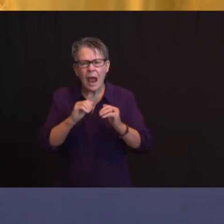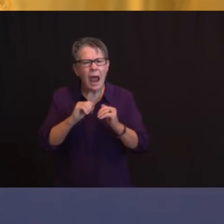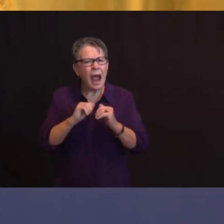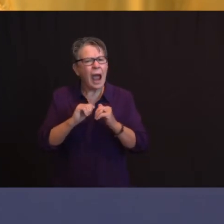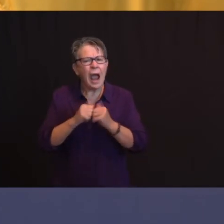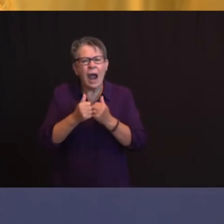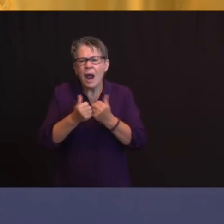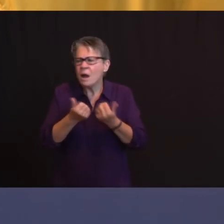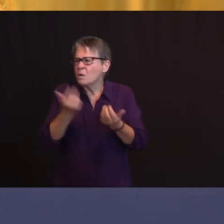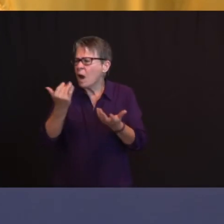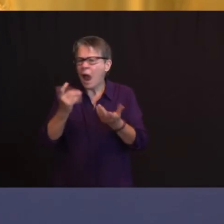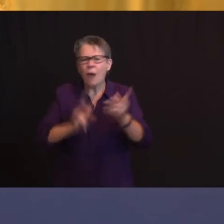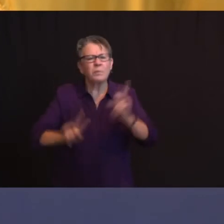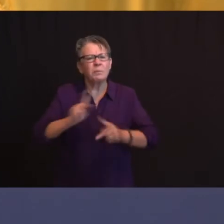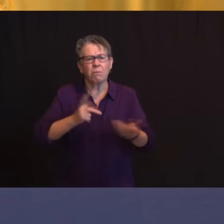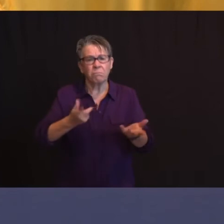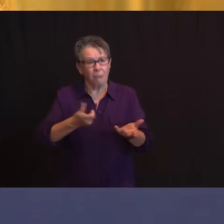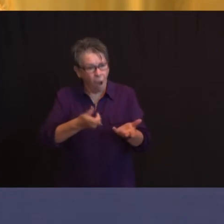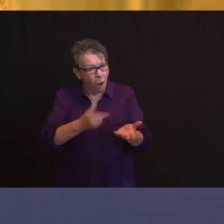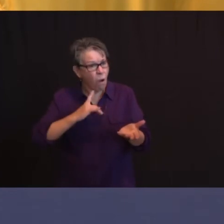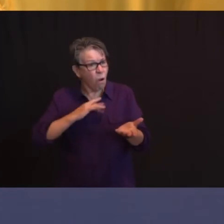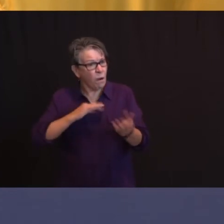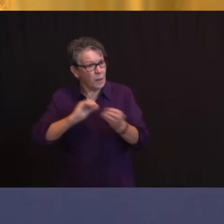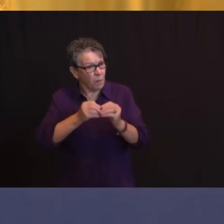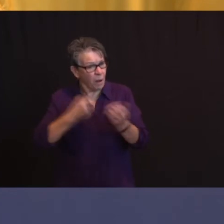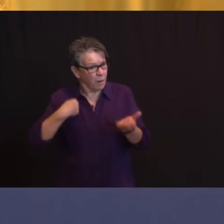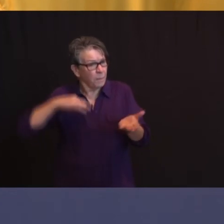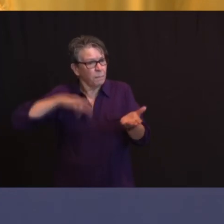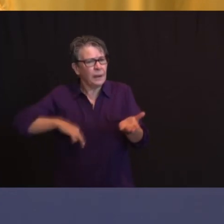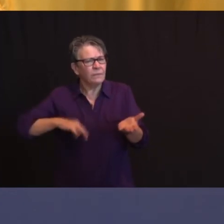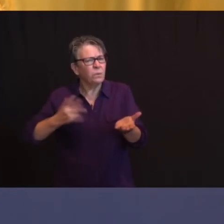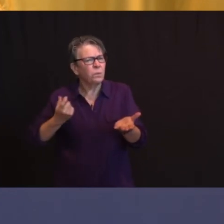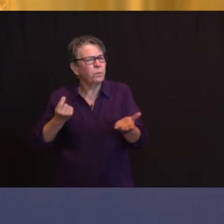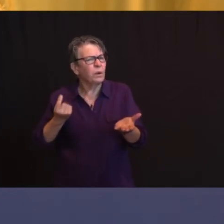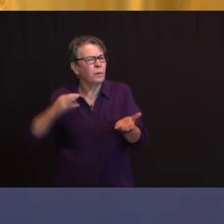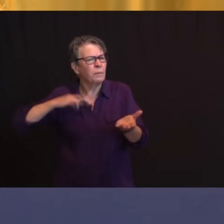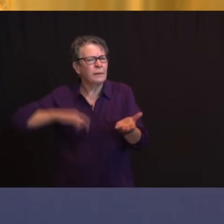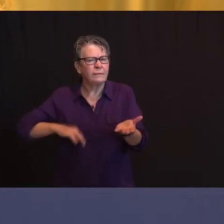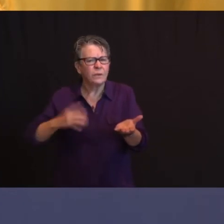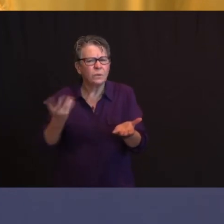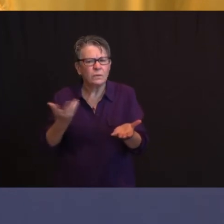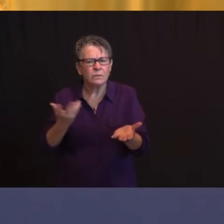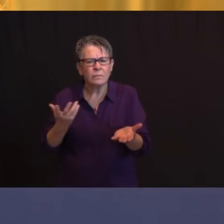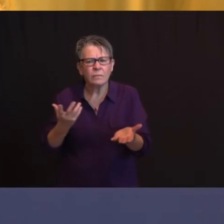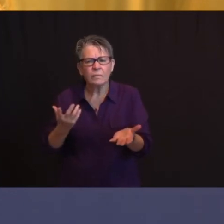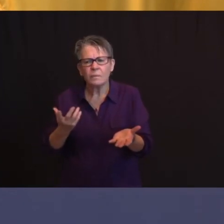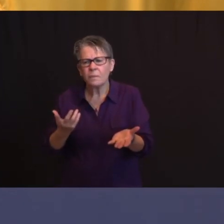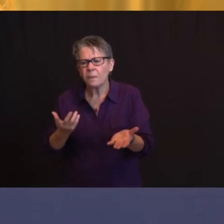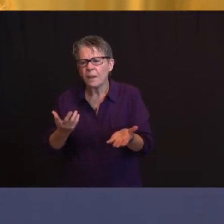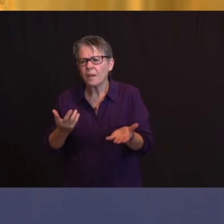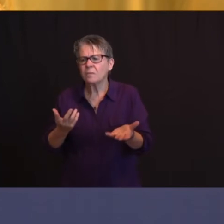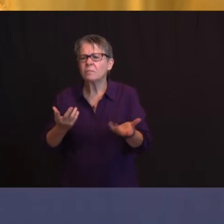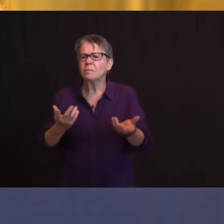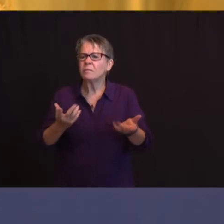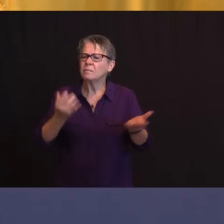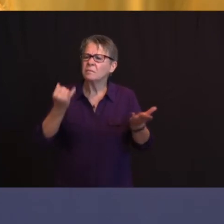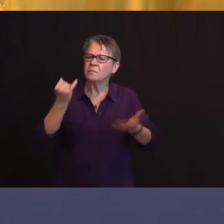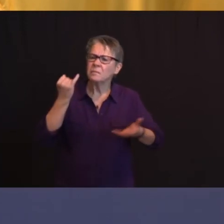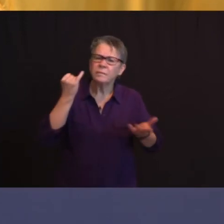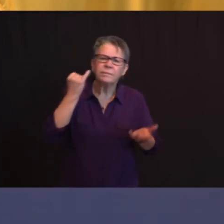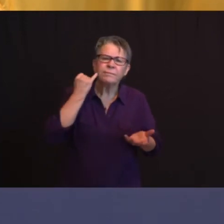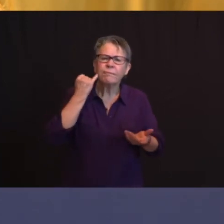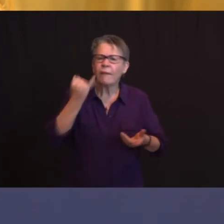briefing, having cases included that could be from as far back as May or April? Well, how does that help the public? And for the commissioner, just like an